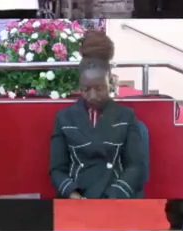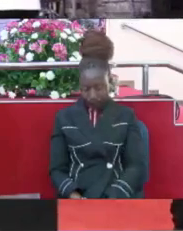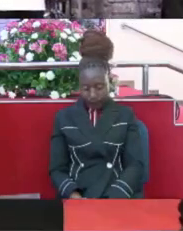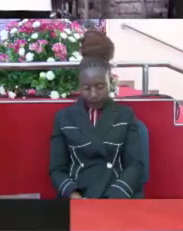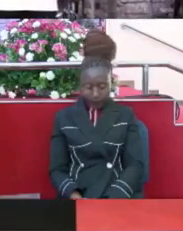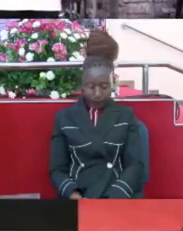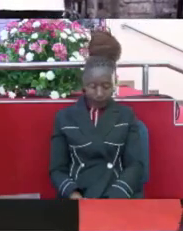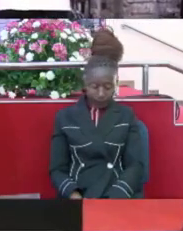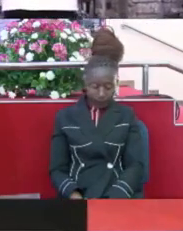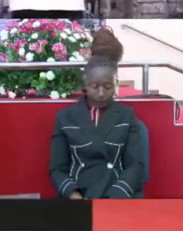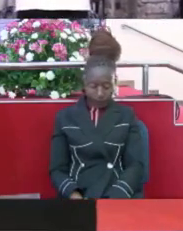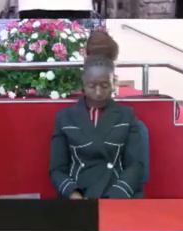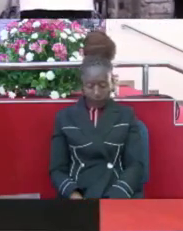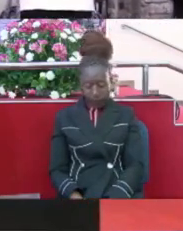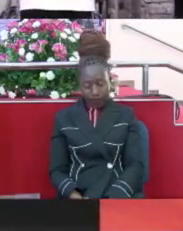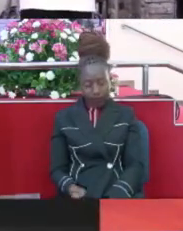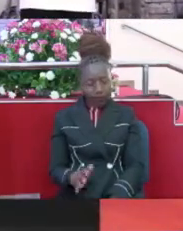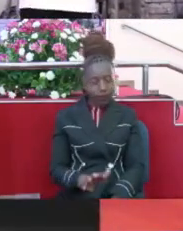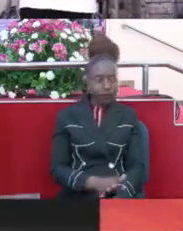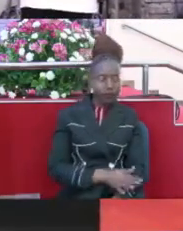it's all about you,